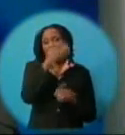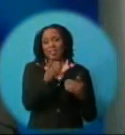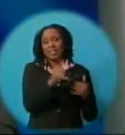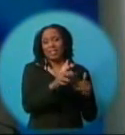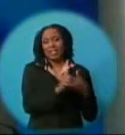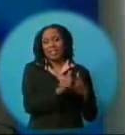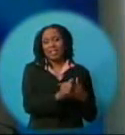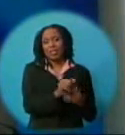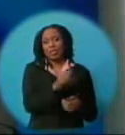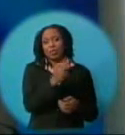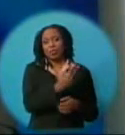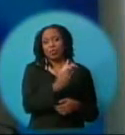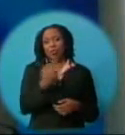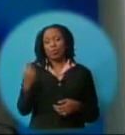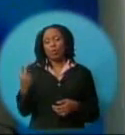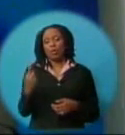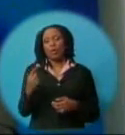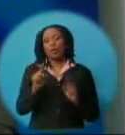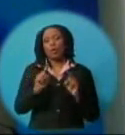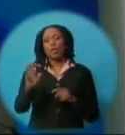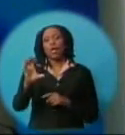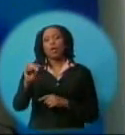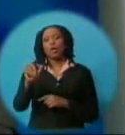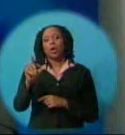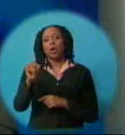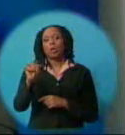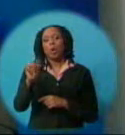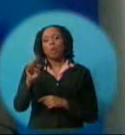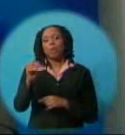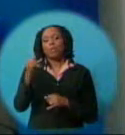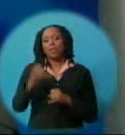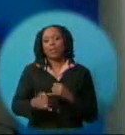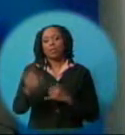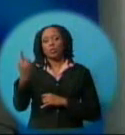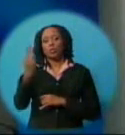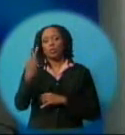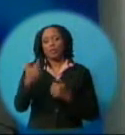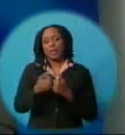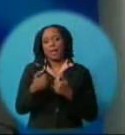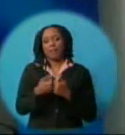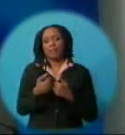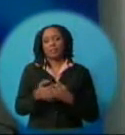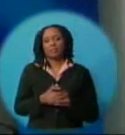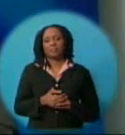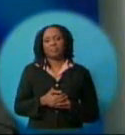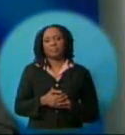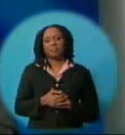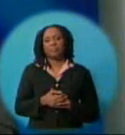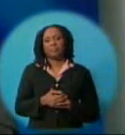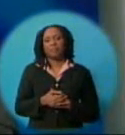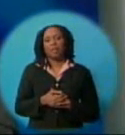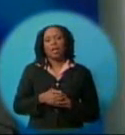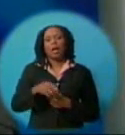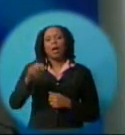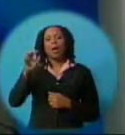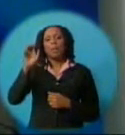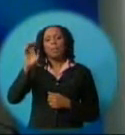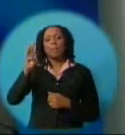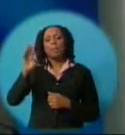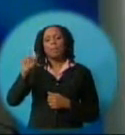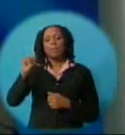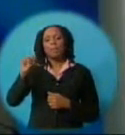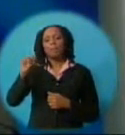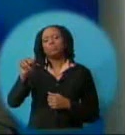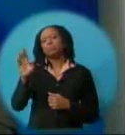2-1 as the teams head to Colombo for the final 2 games of the series. And Mushfiqur's Rahim century was in vain